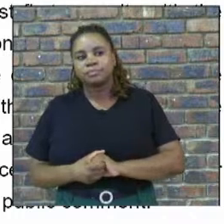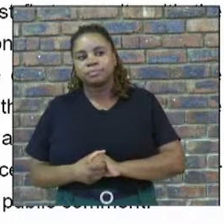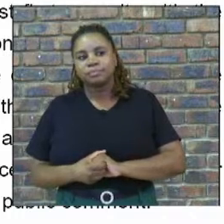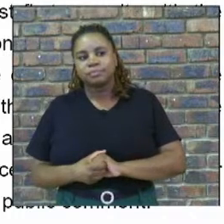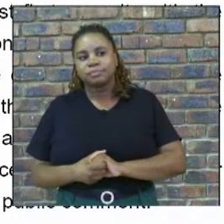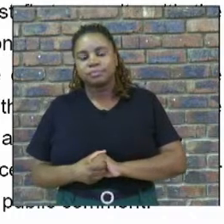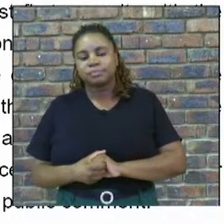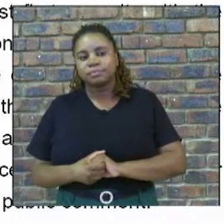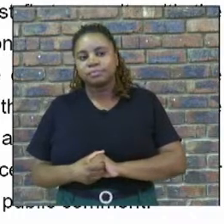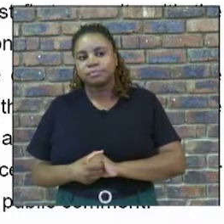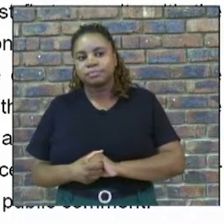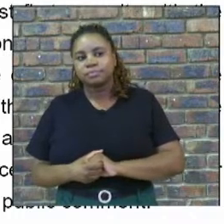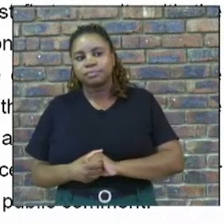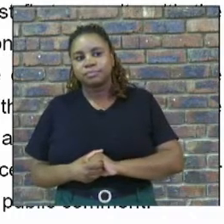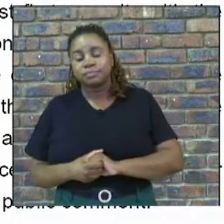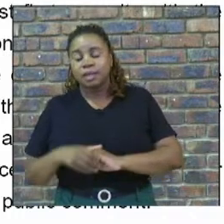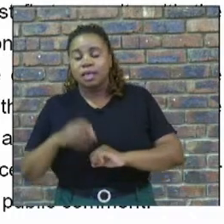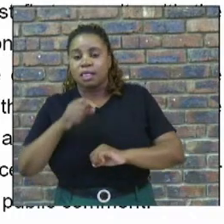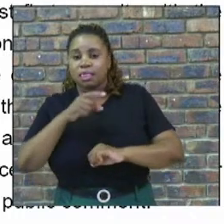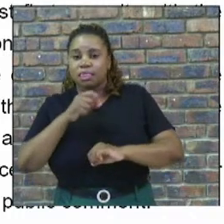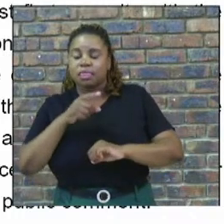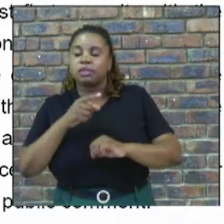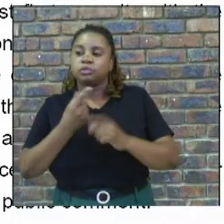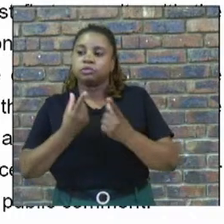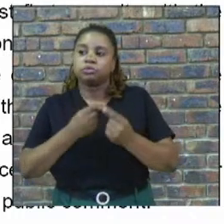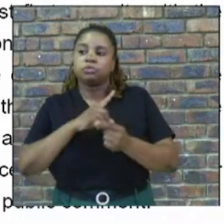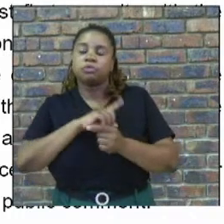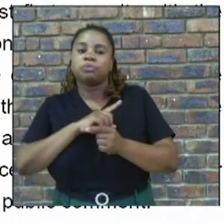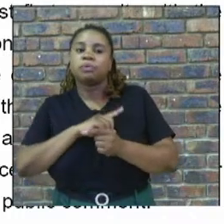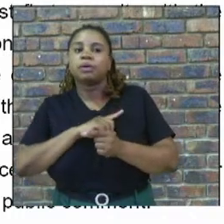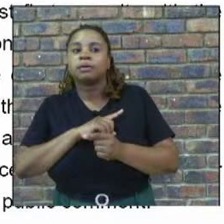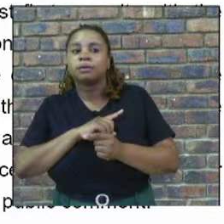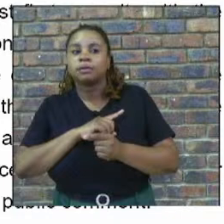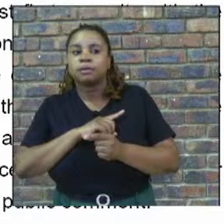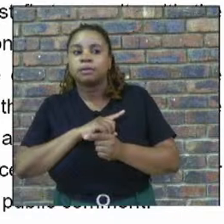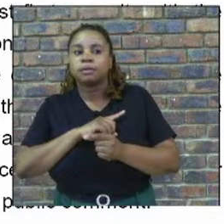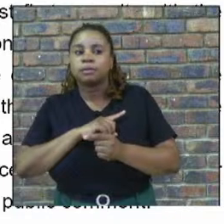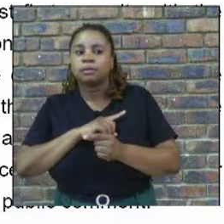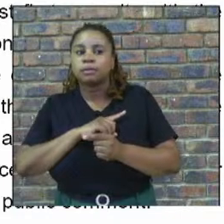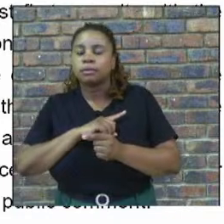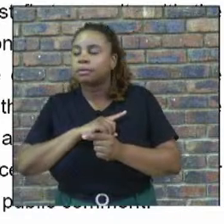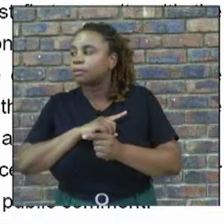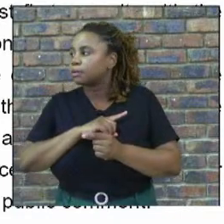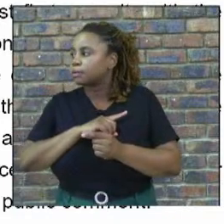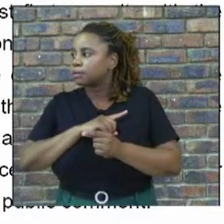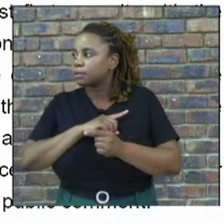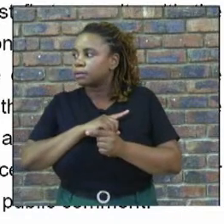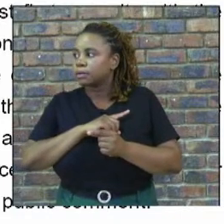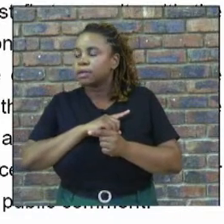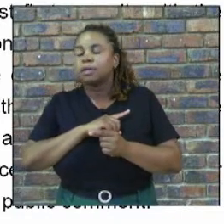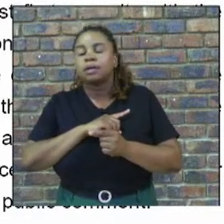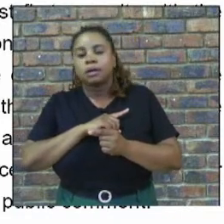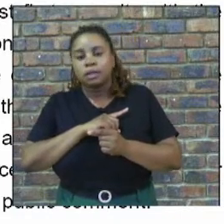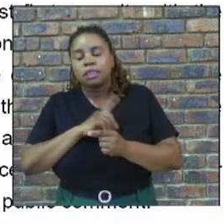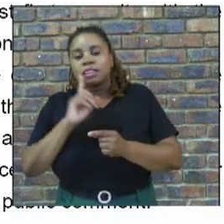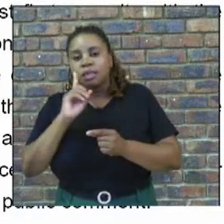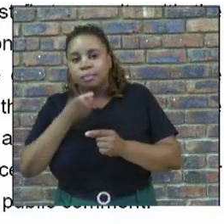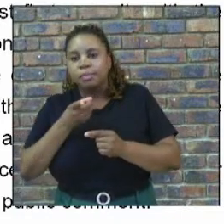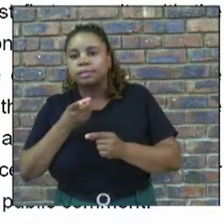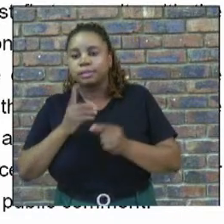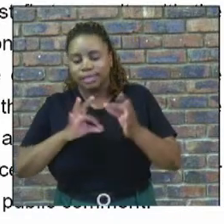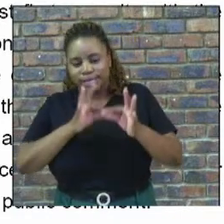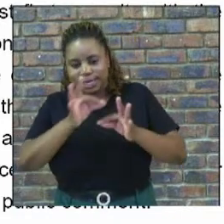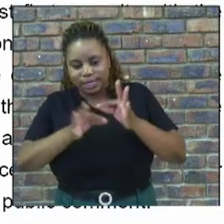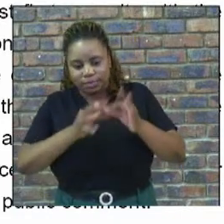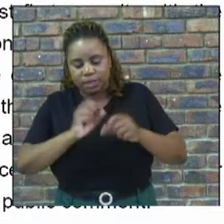The intention and reasons to declare certain practices as prohibited unfair trading practices must